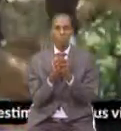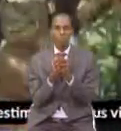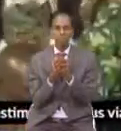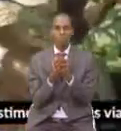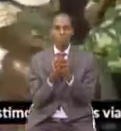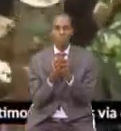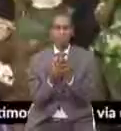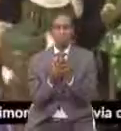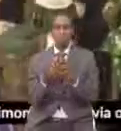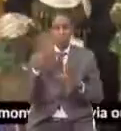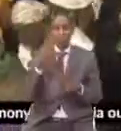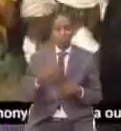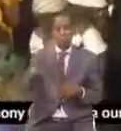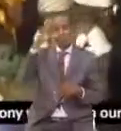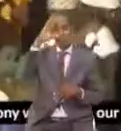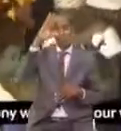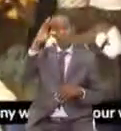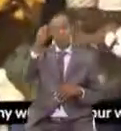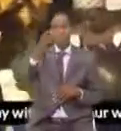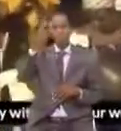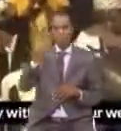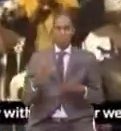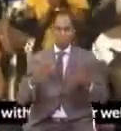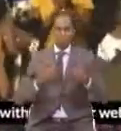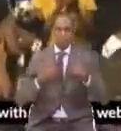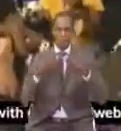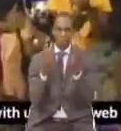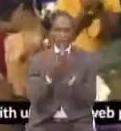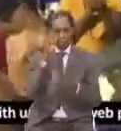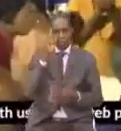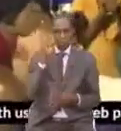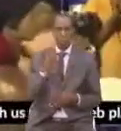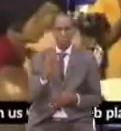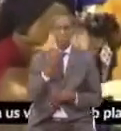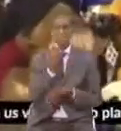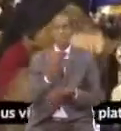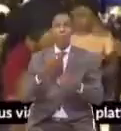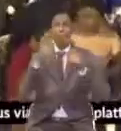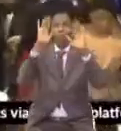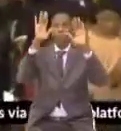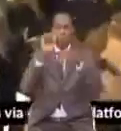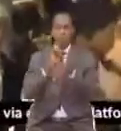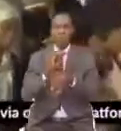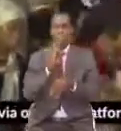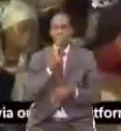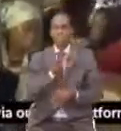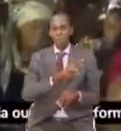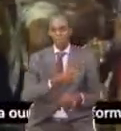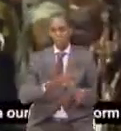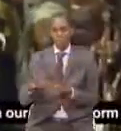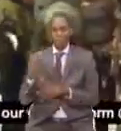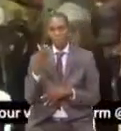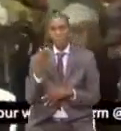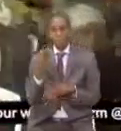The man of God has prayed for you. The miracle is there. This is the time